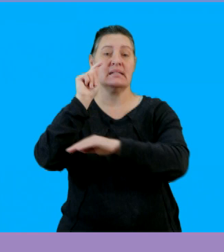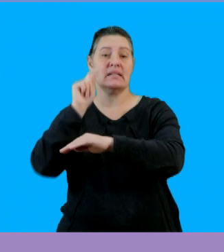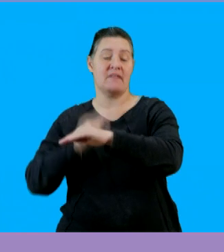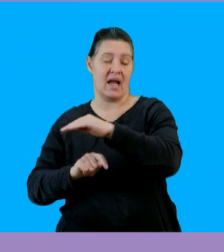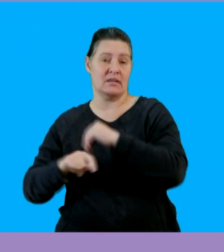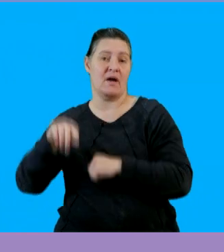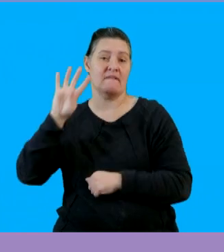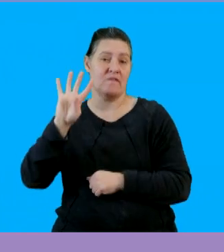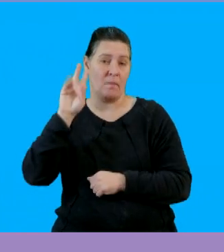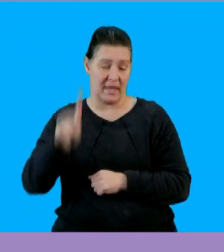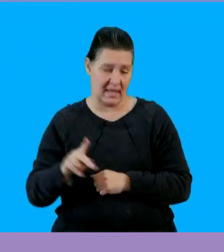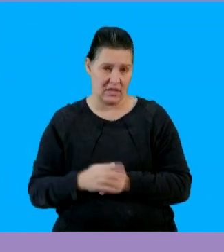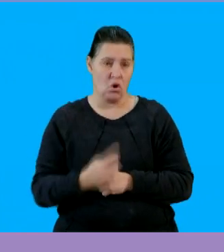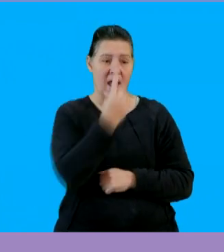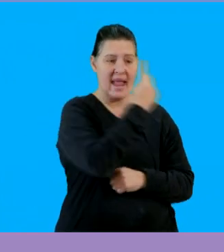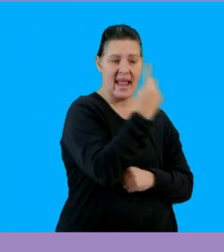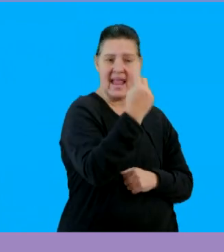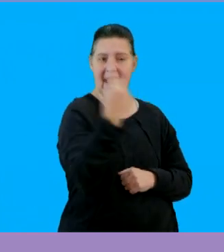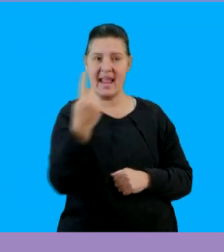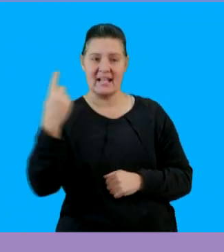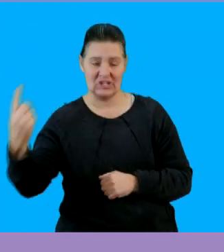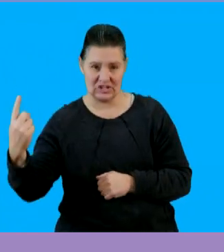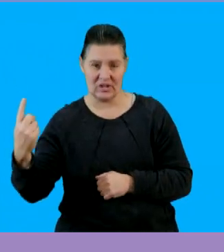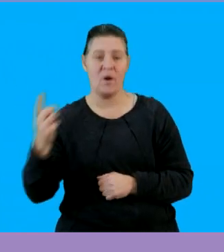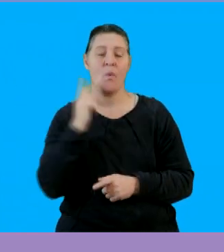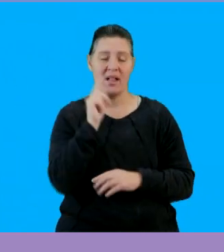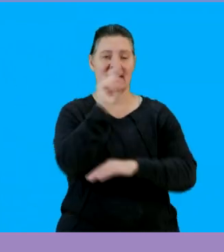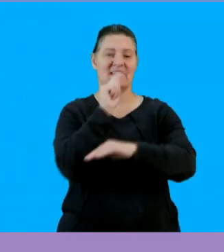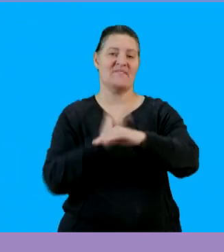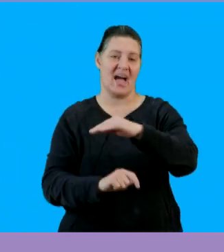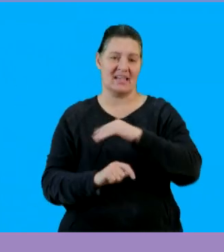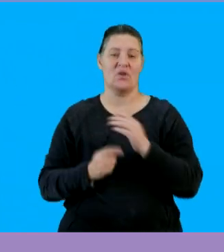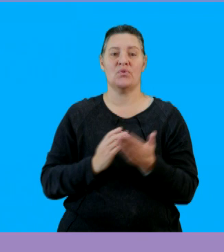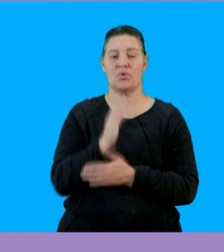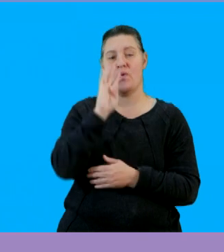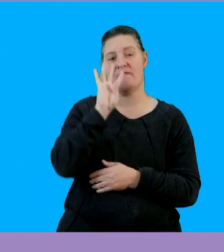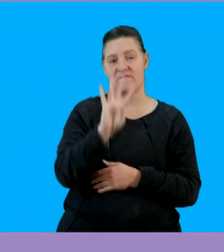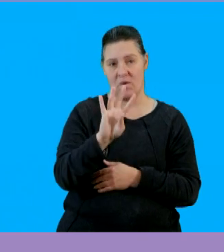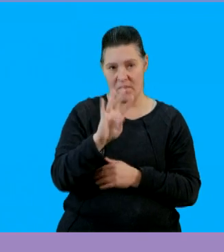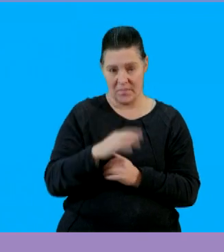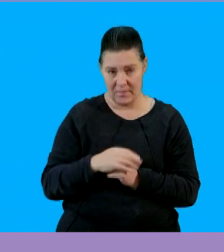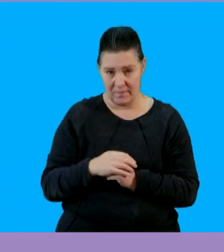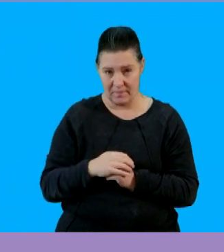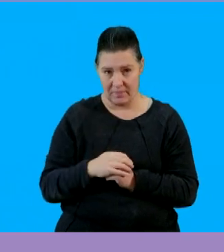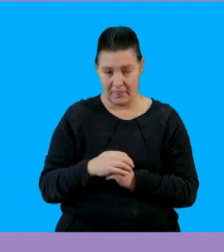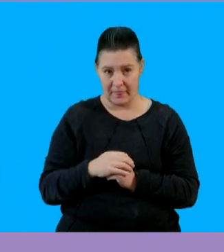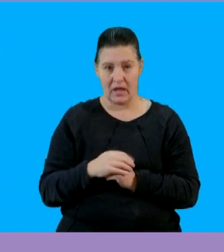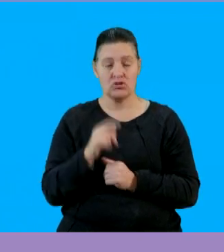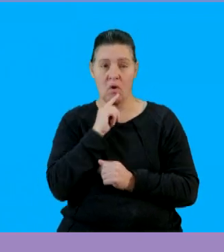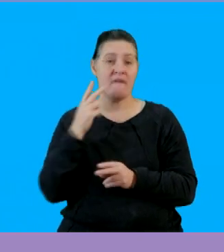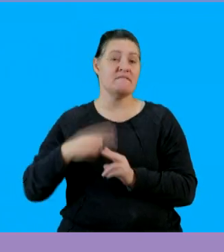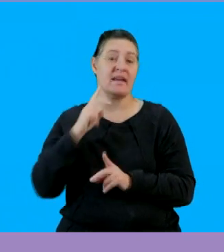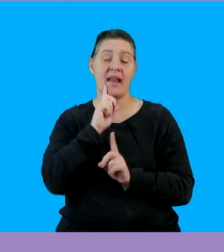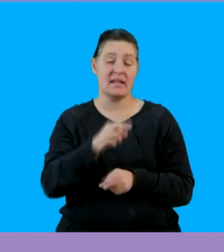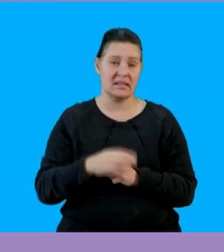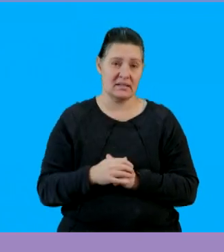24p divided by 4p. So each of those terms are going to divide by the 4. So